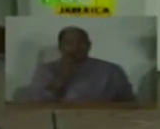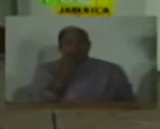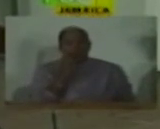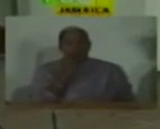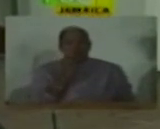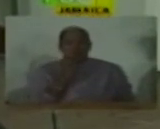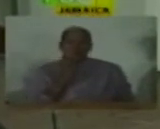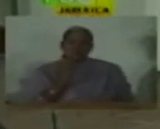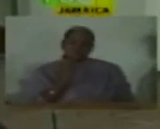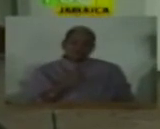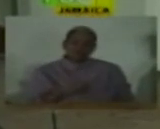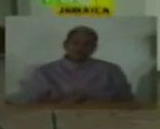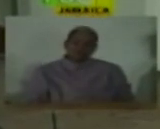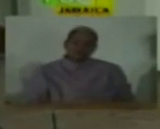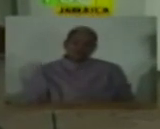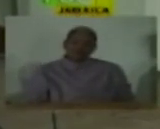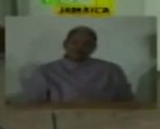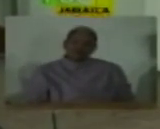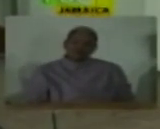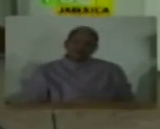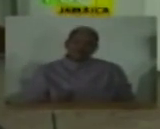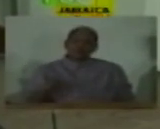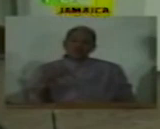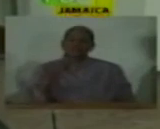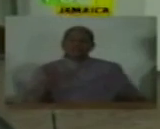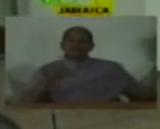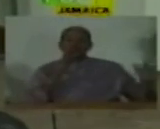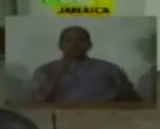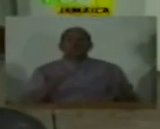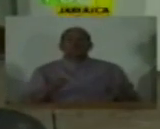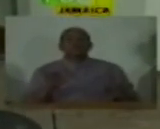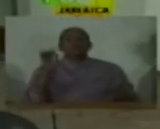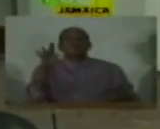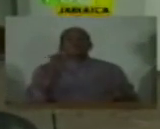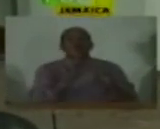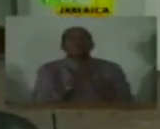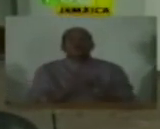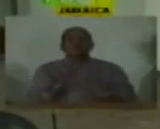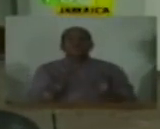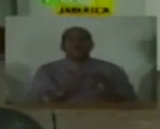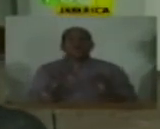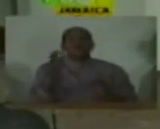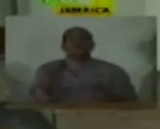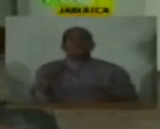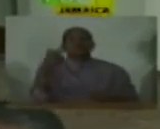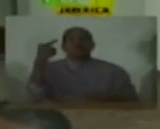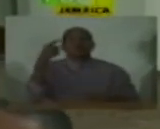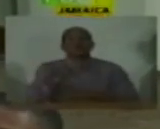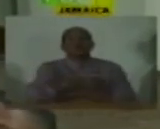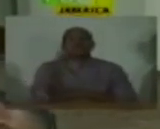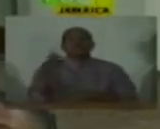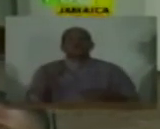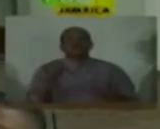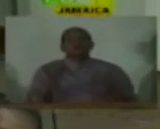is that we on this side will move an amendment to extend this by 21 days, during which